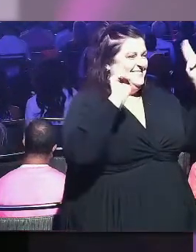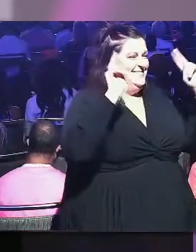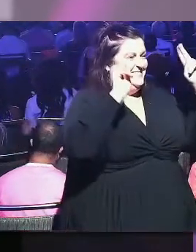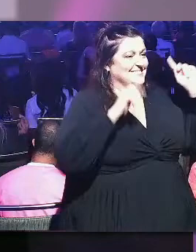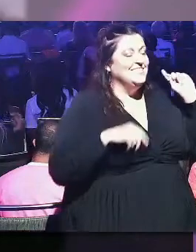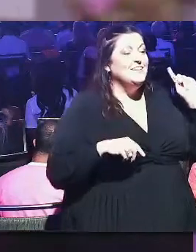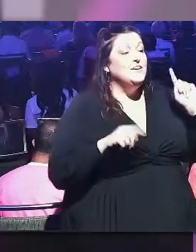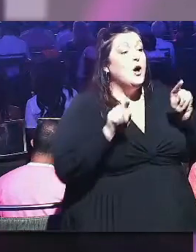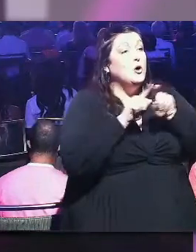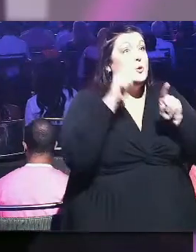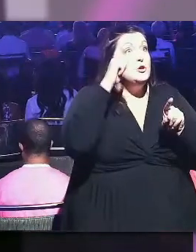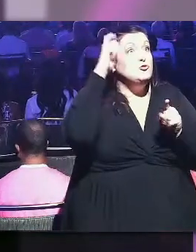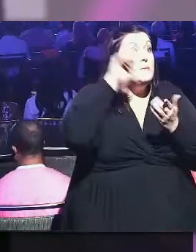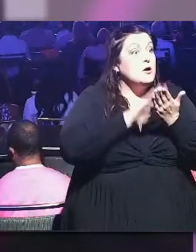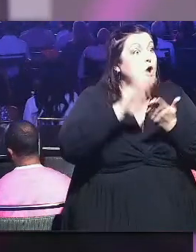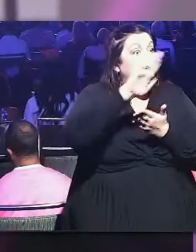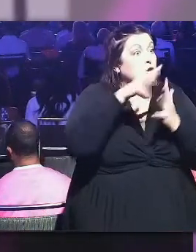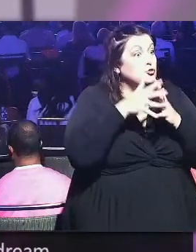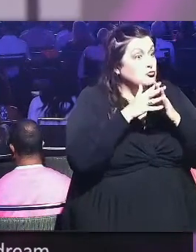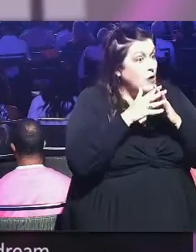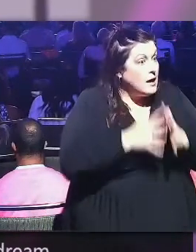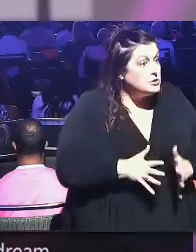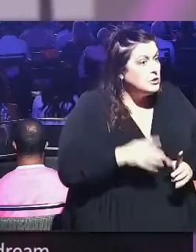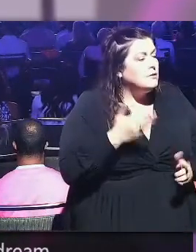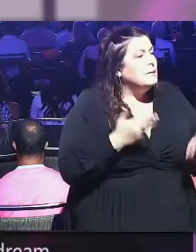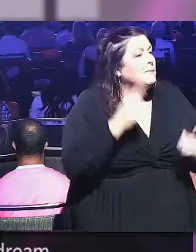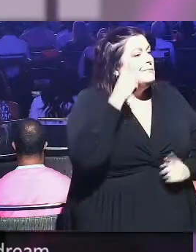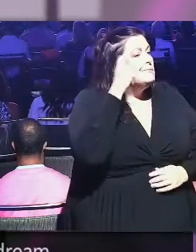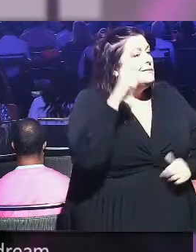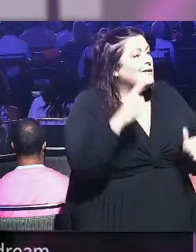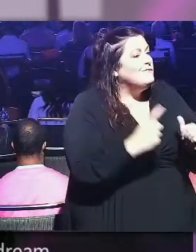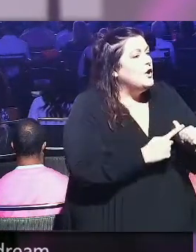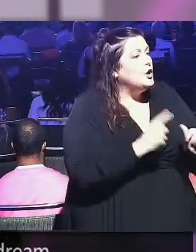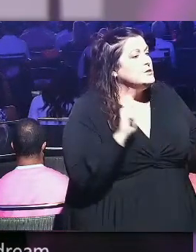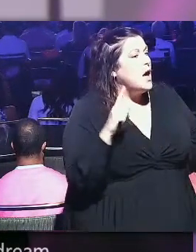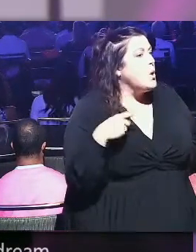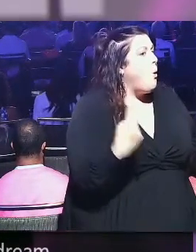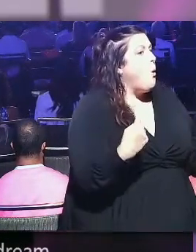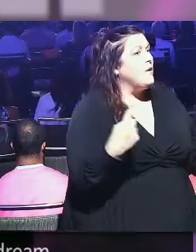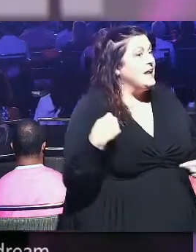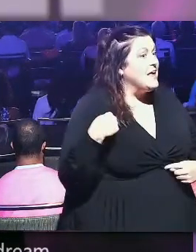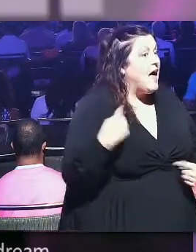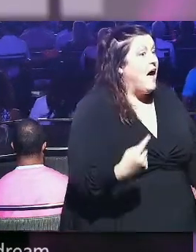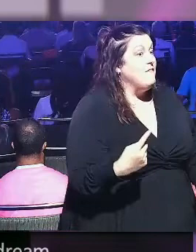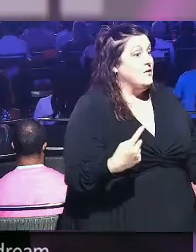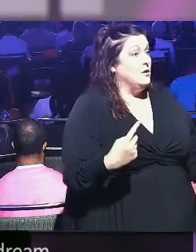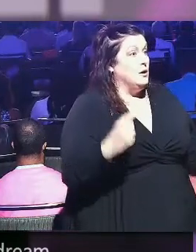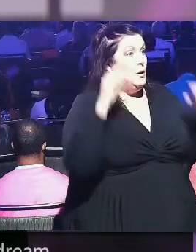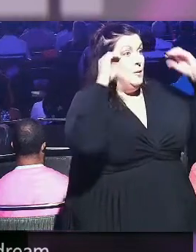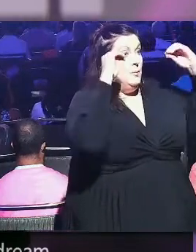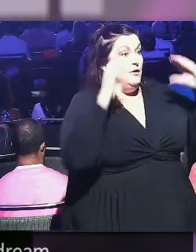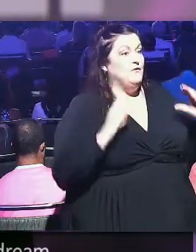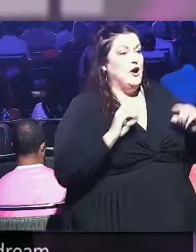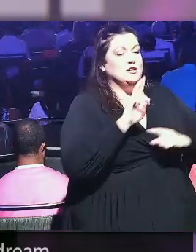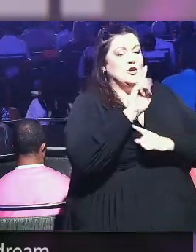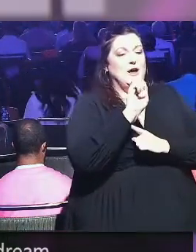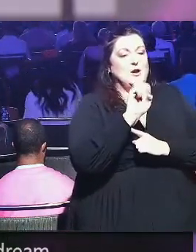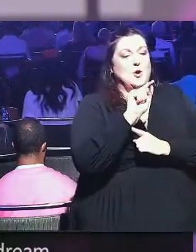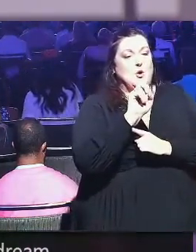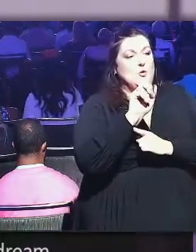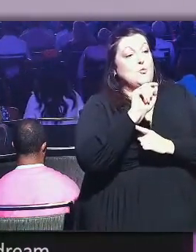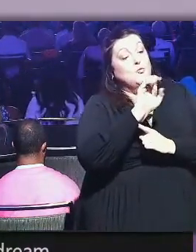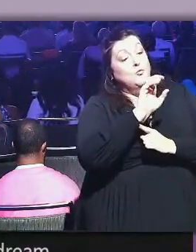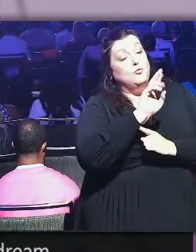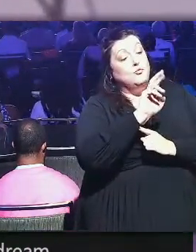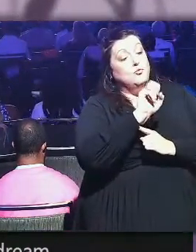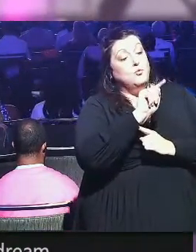college wrestler. He had a dream to be maybe the first and maybe only ever professor in rhetoric